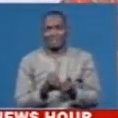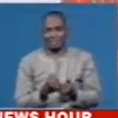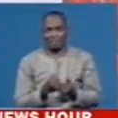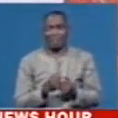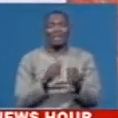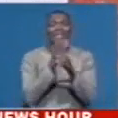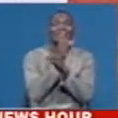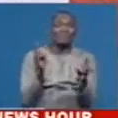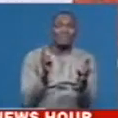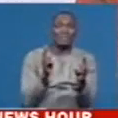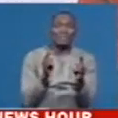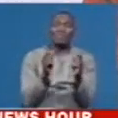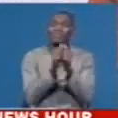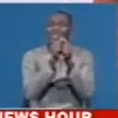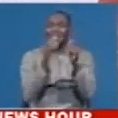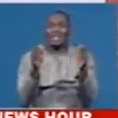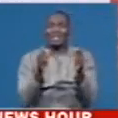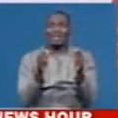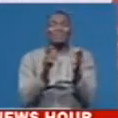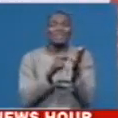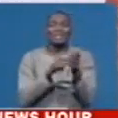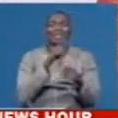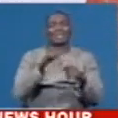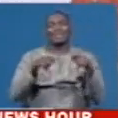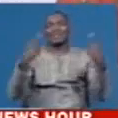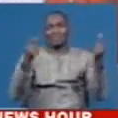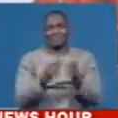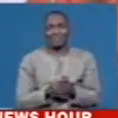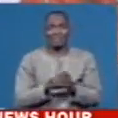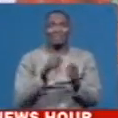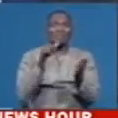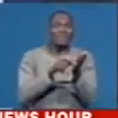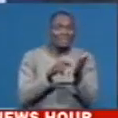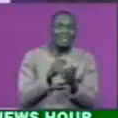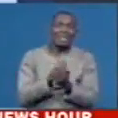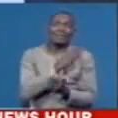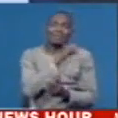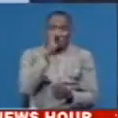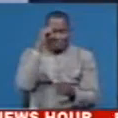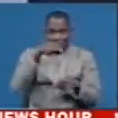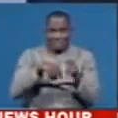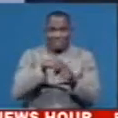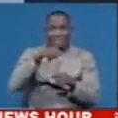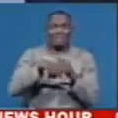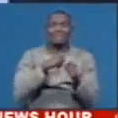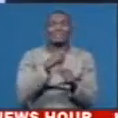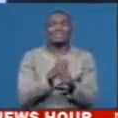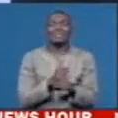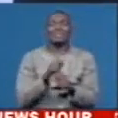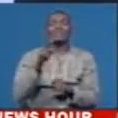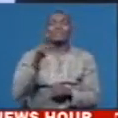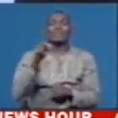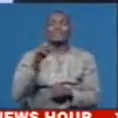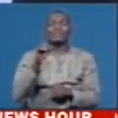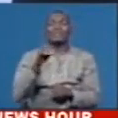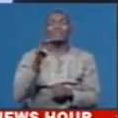a democracy has no place for a media that does not keep a government on its toes. This year, 2018, UNESCO